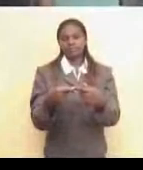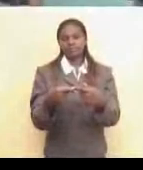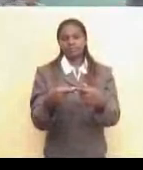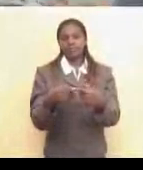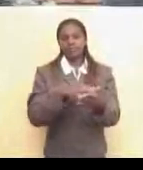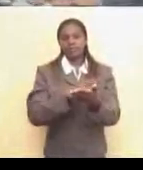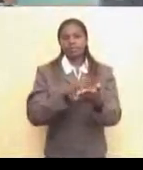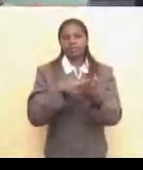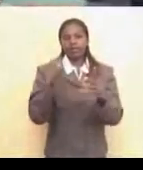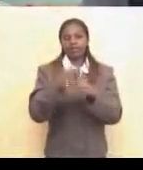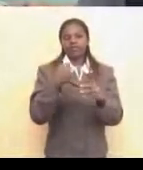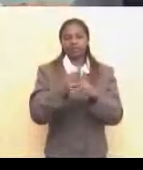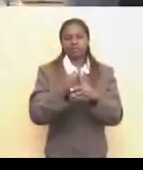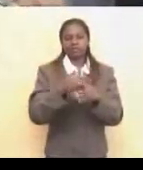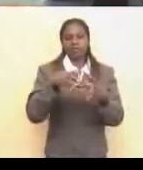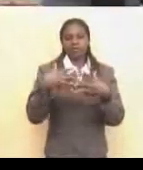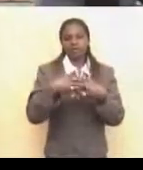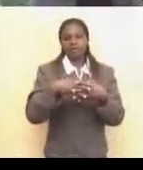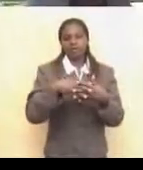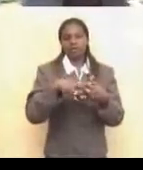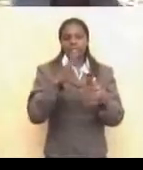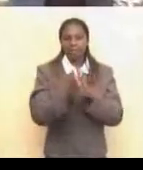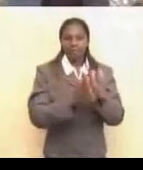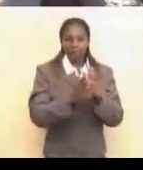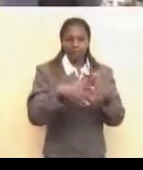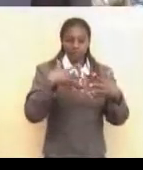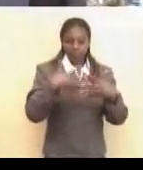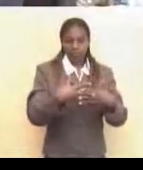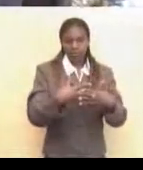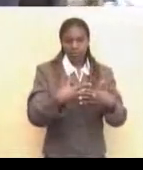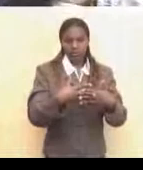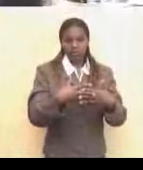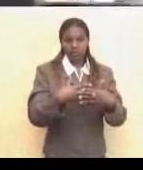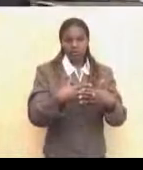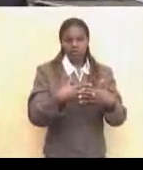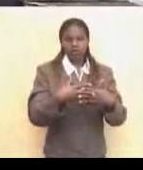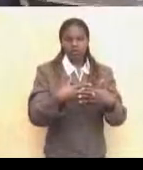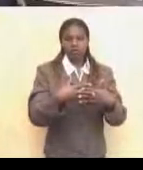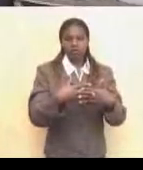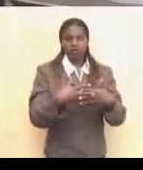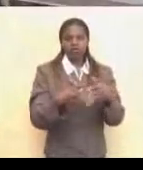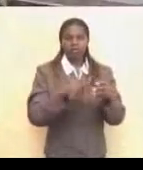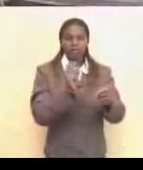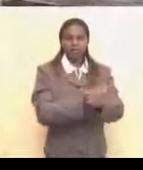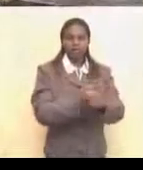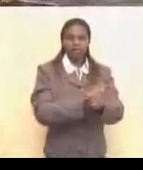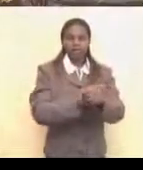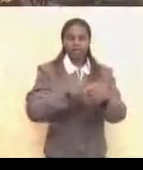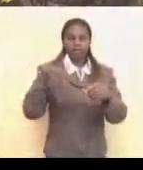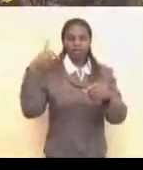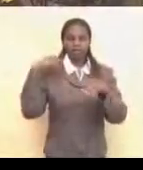Basically, outreach and advocacy is an integrated program. Yeah, it combines, activities related to like training